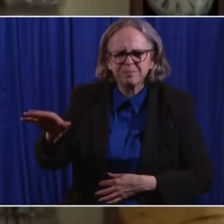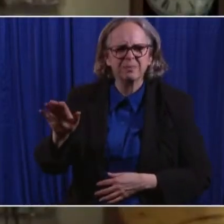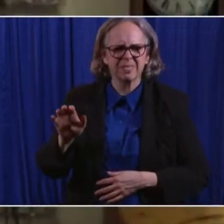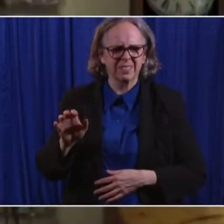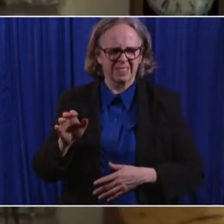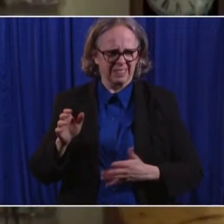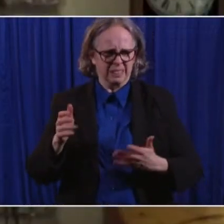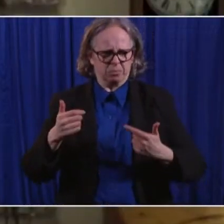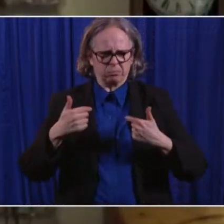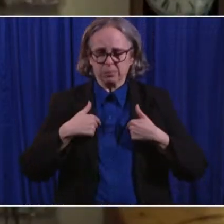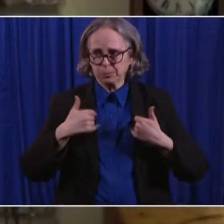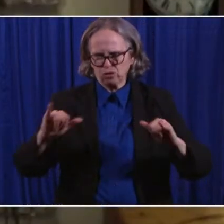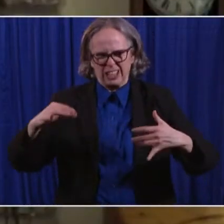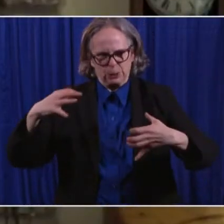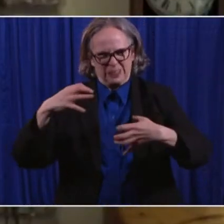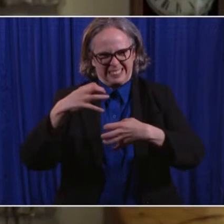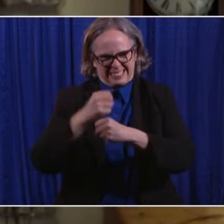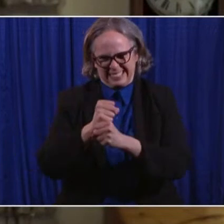not.